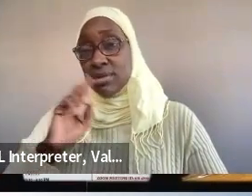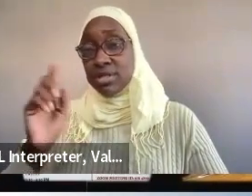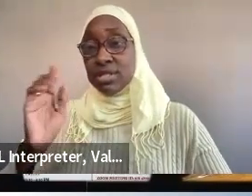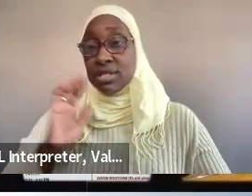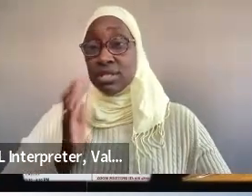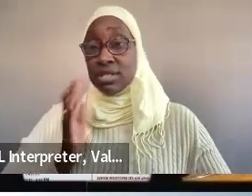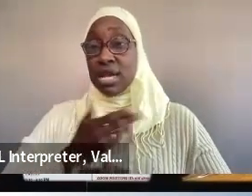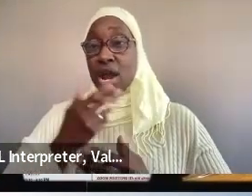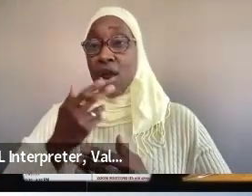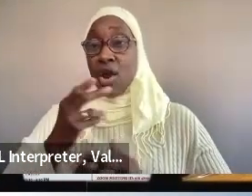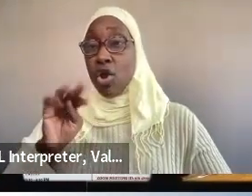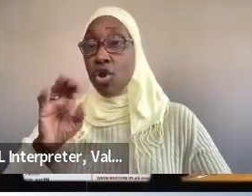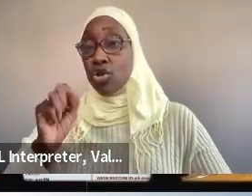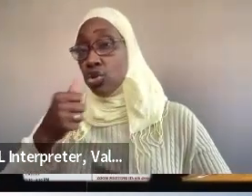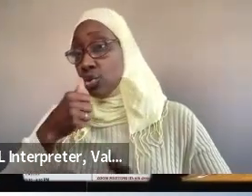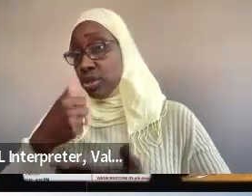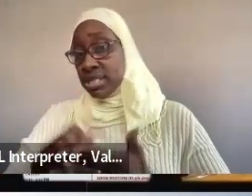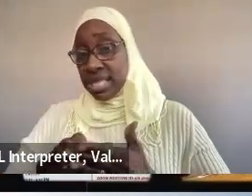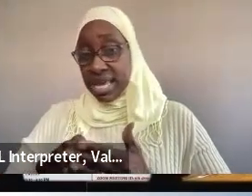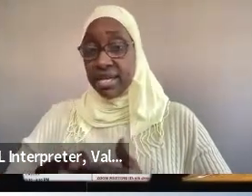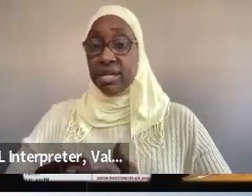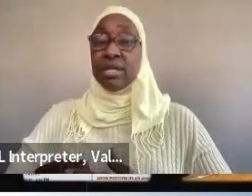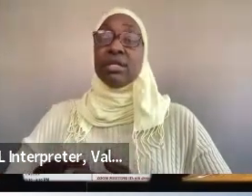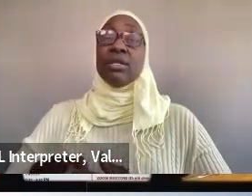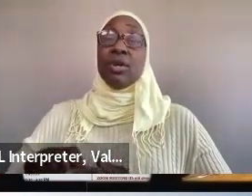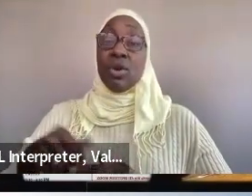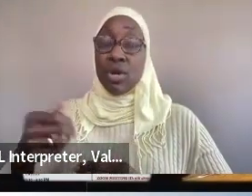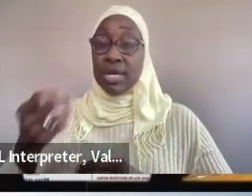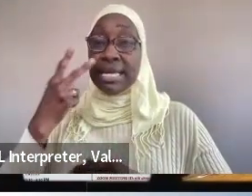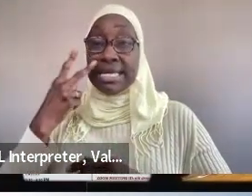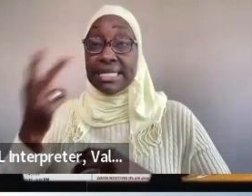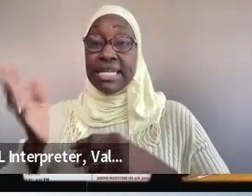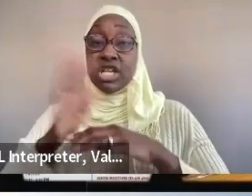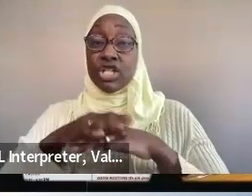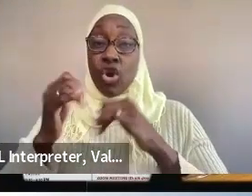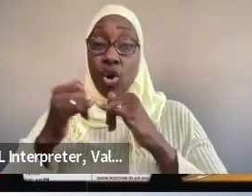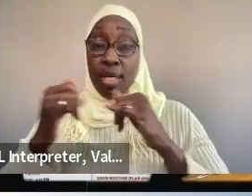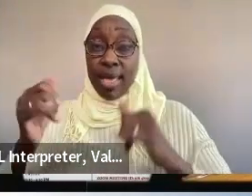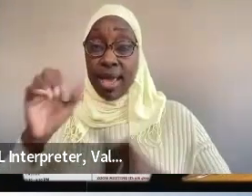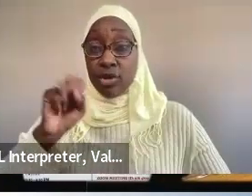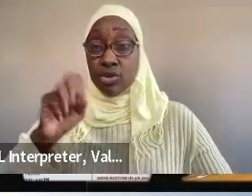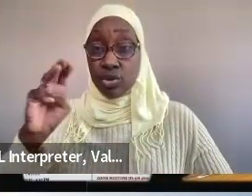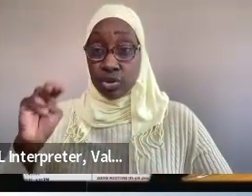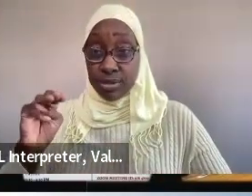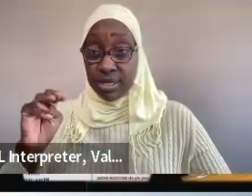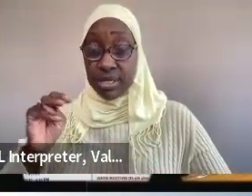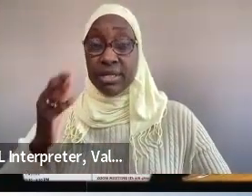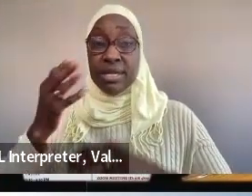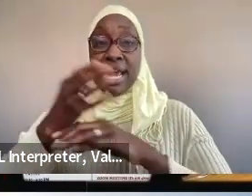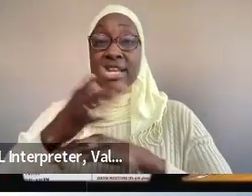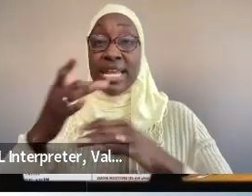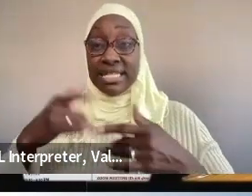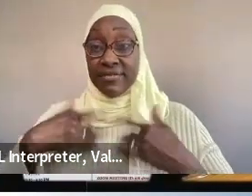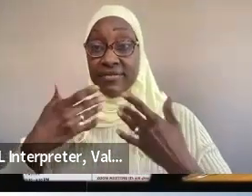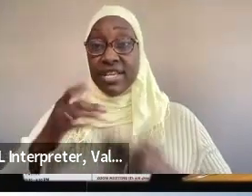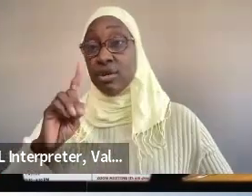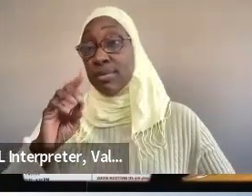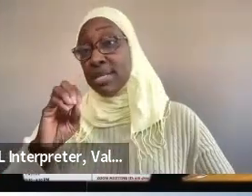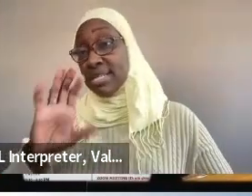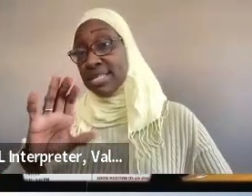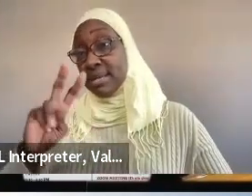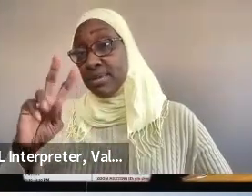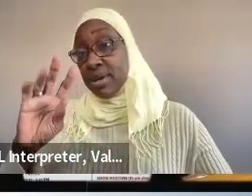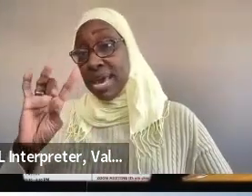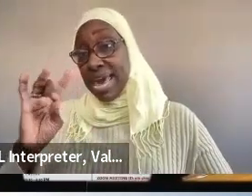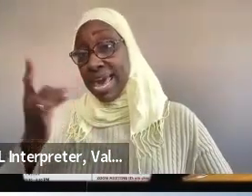ally@northeastern.edu. Those are our social media handles. And our next event is going to be on the 8th of December, which is